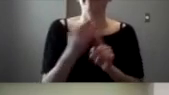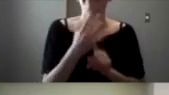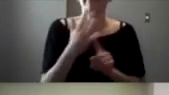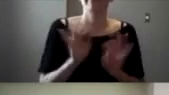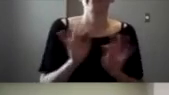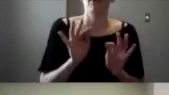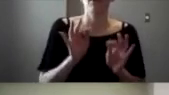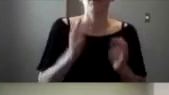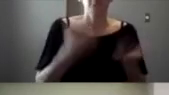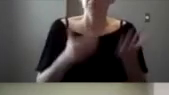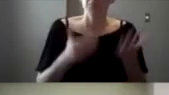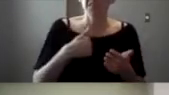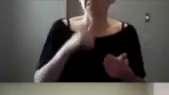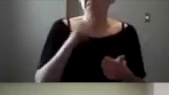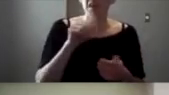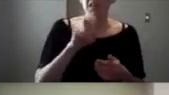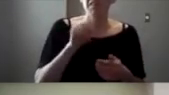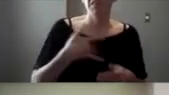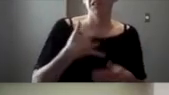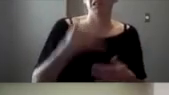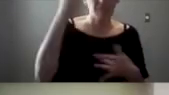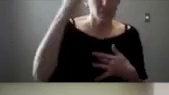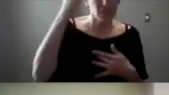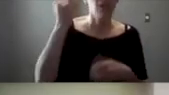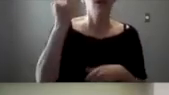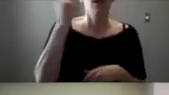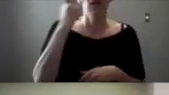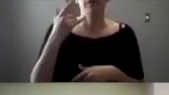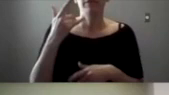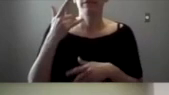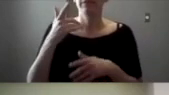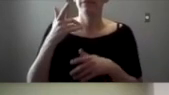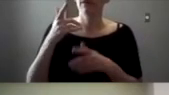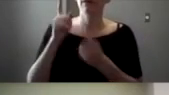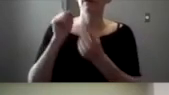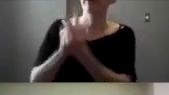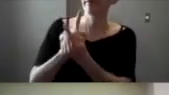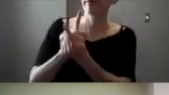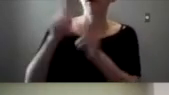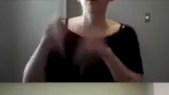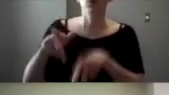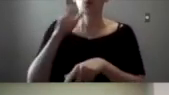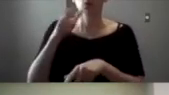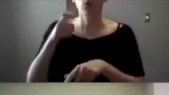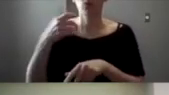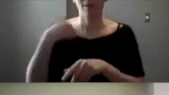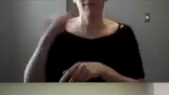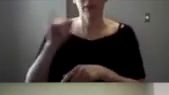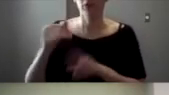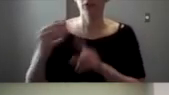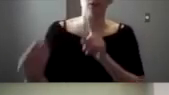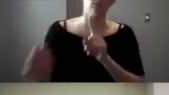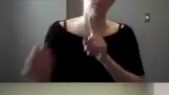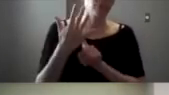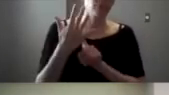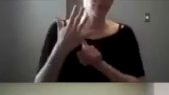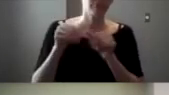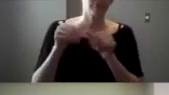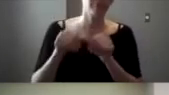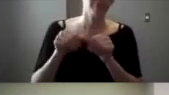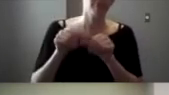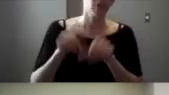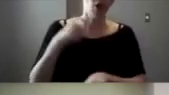are proximity, higher risk if we're in contact with an infected person within 6 feet. Second is enclosure,